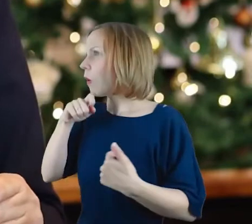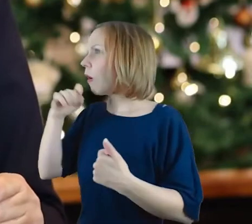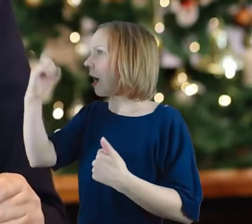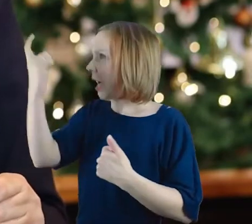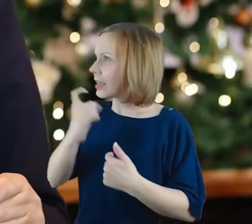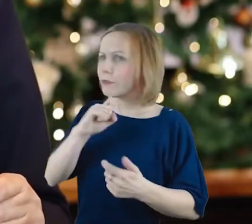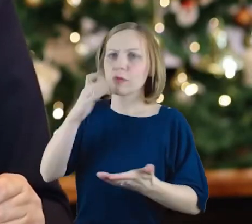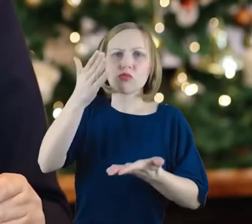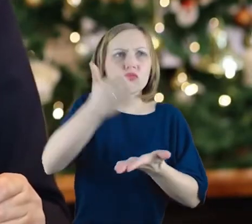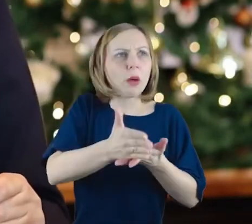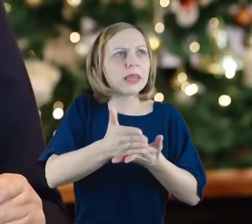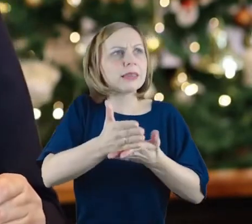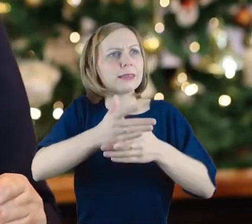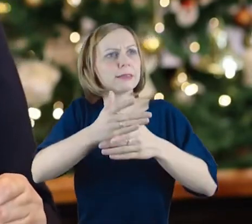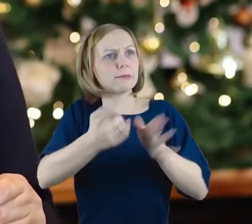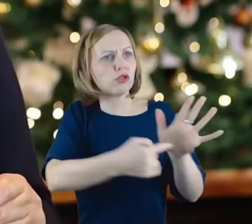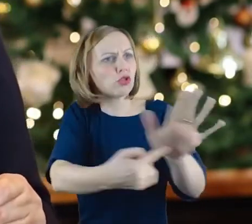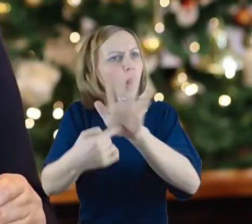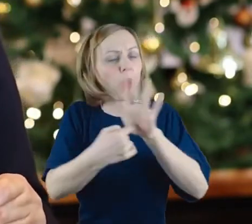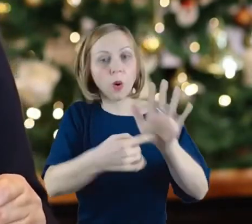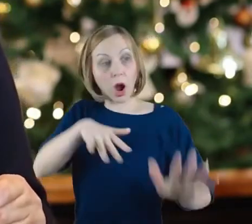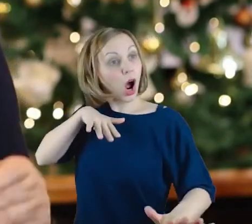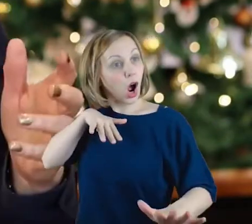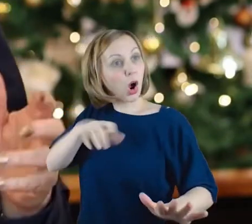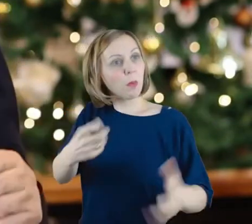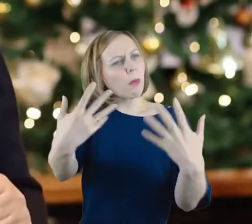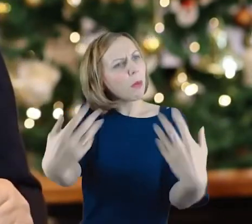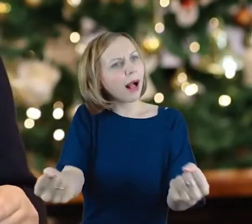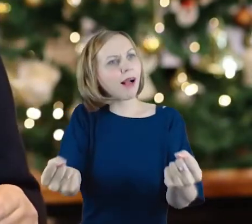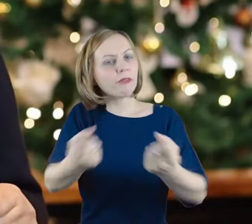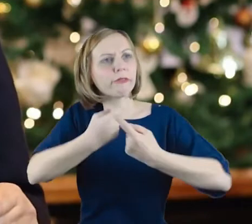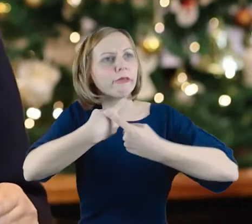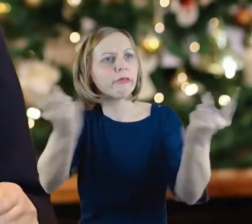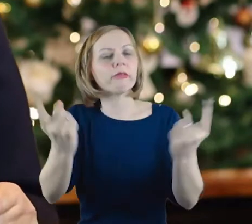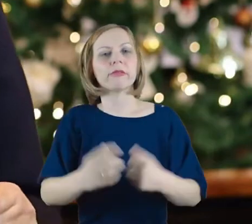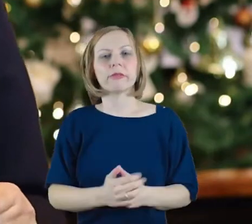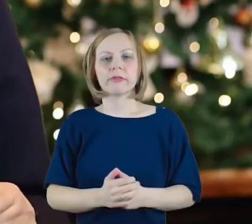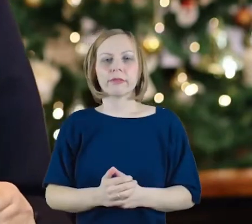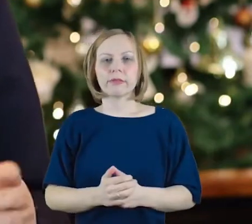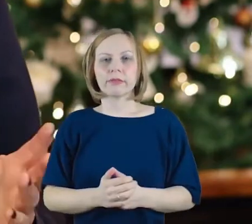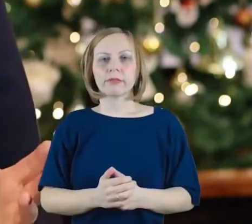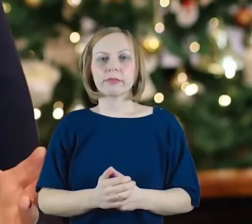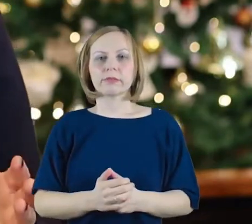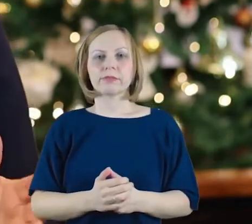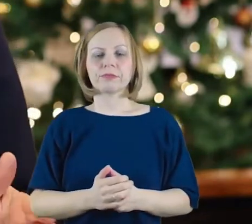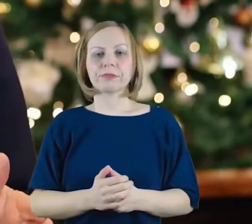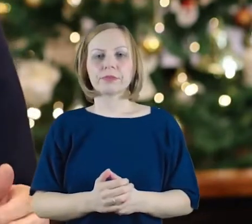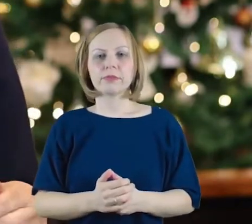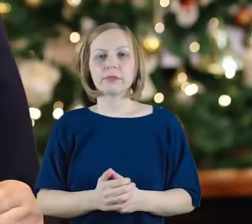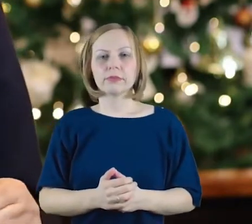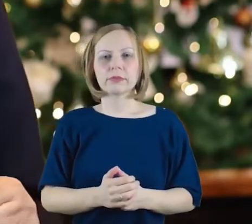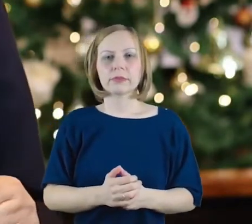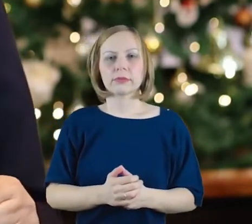bringing that message of hope to those around us. And this year, we've learned such a lot about what it means to be